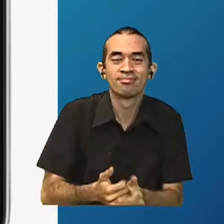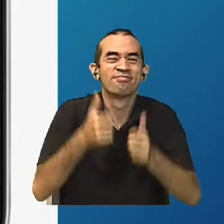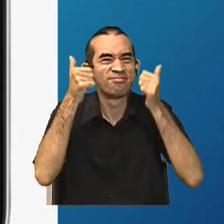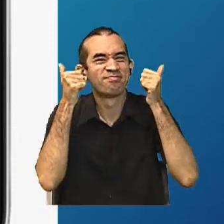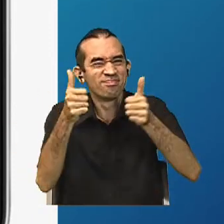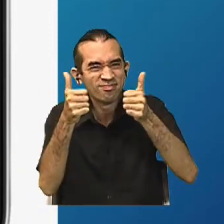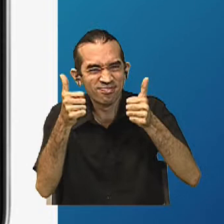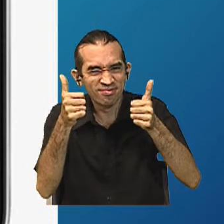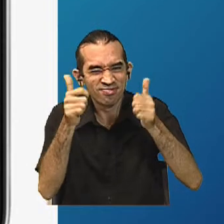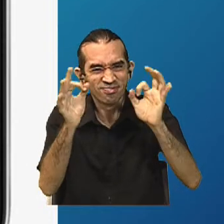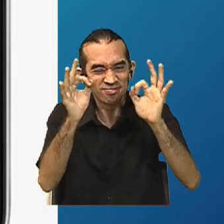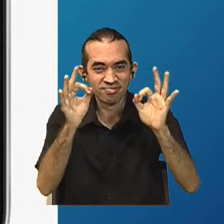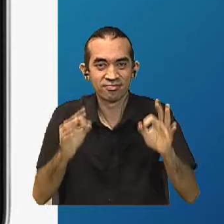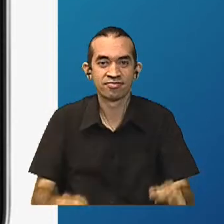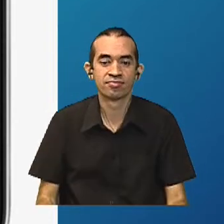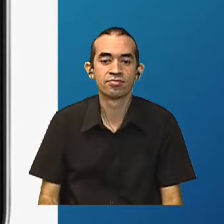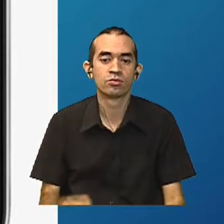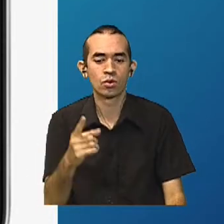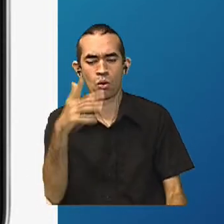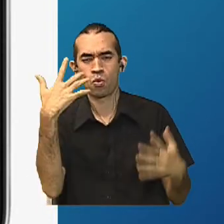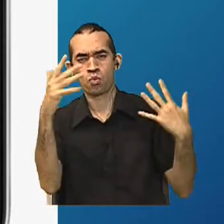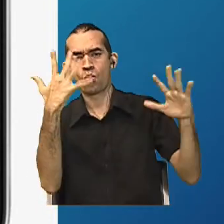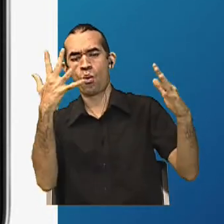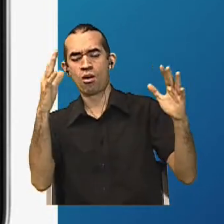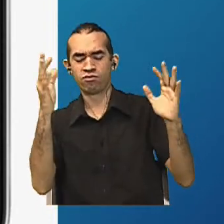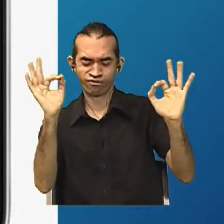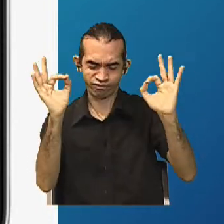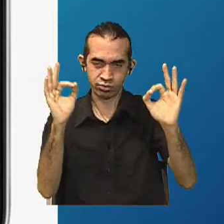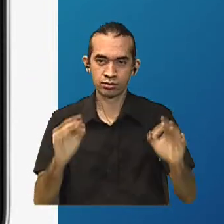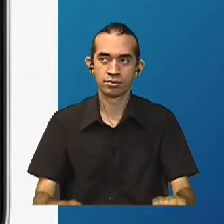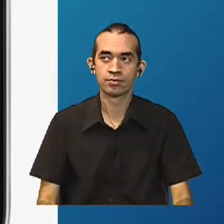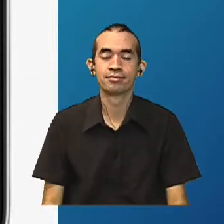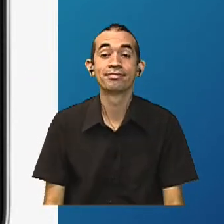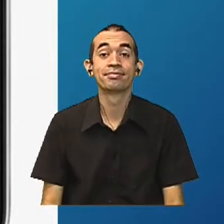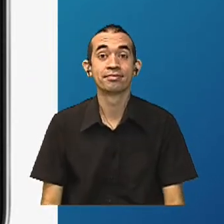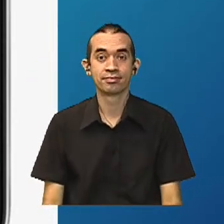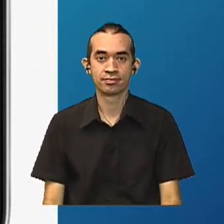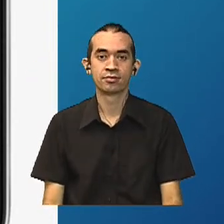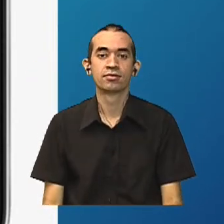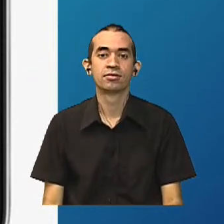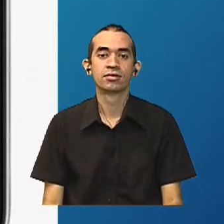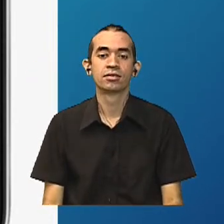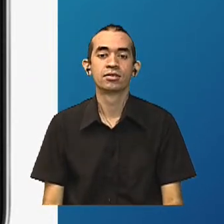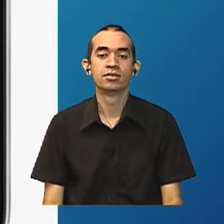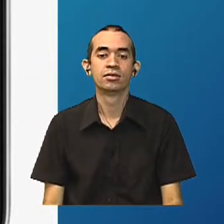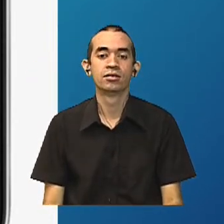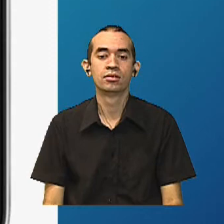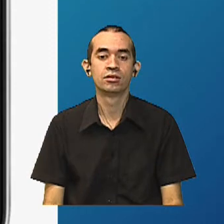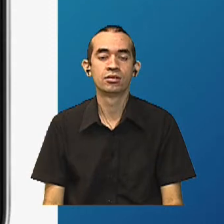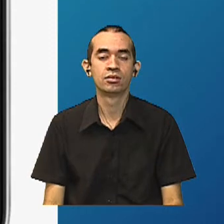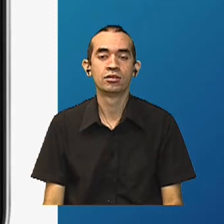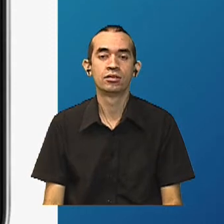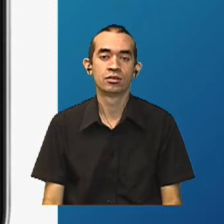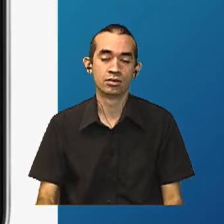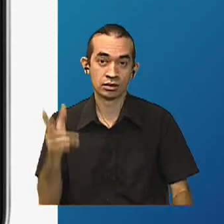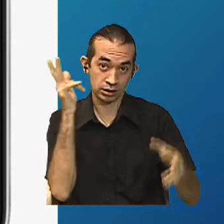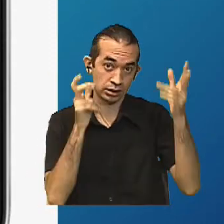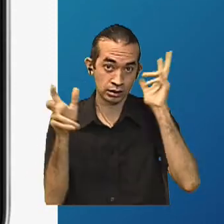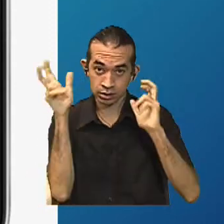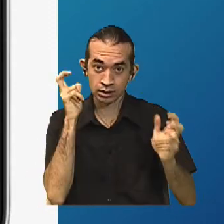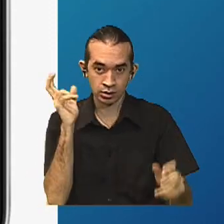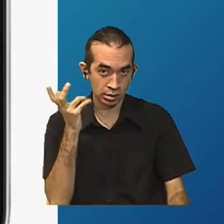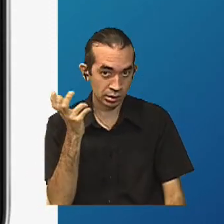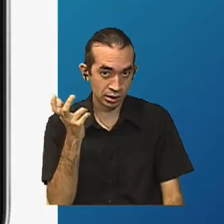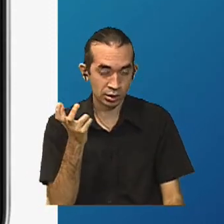very, very, very good. You did a great job. Okay, so now that you listen to the